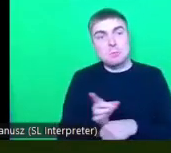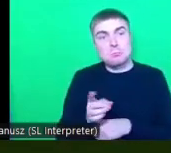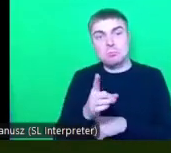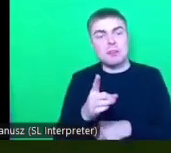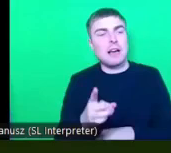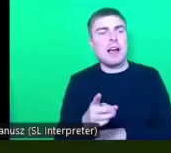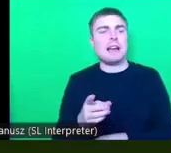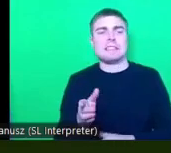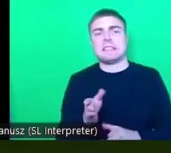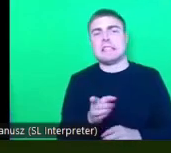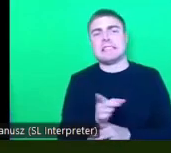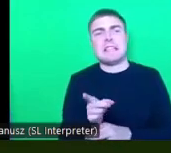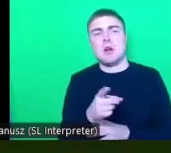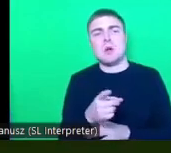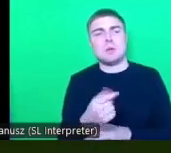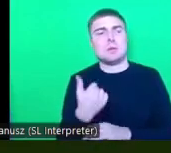So